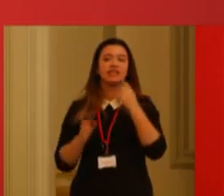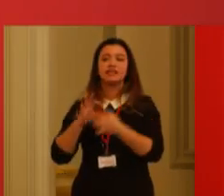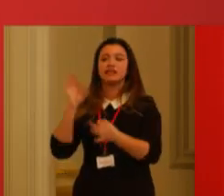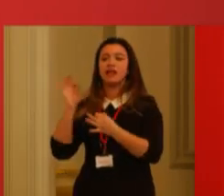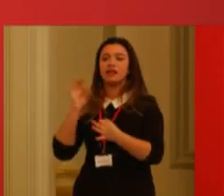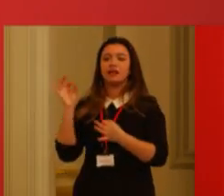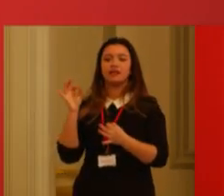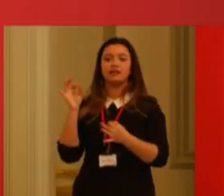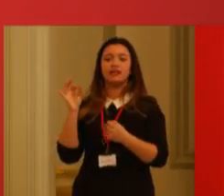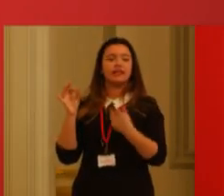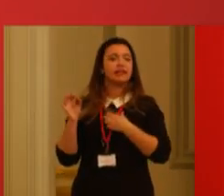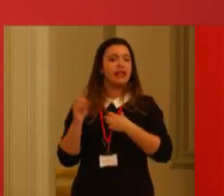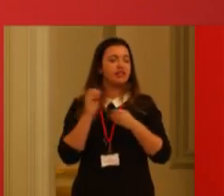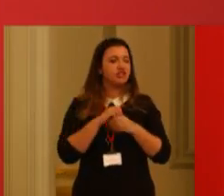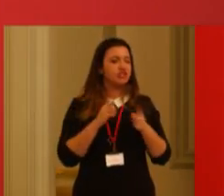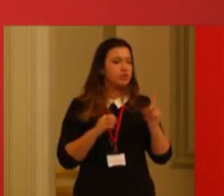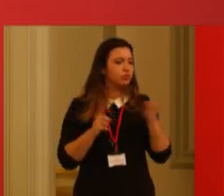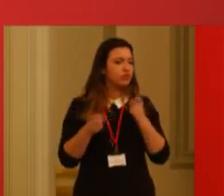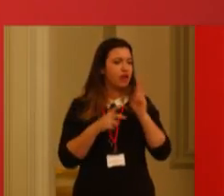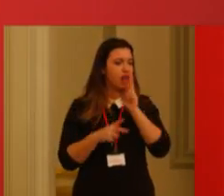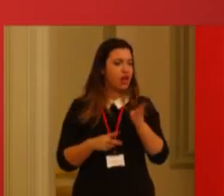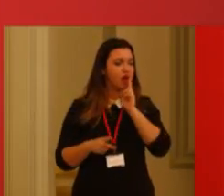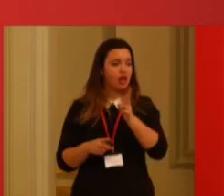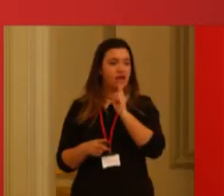up because they don't like to.